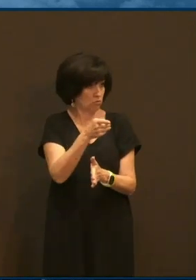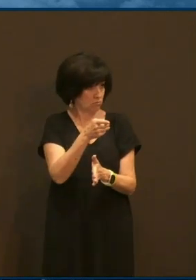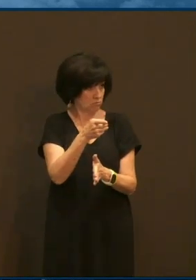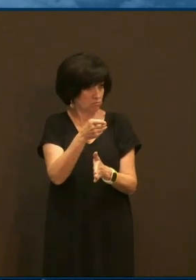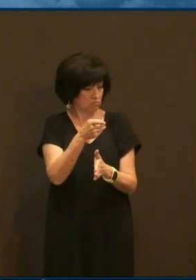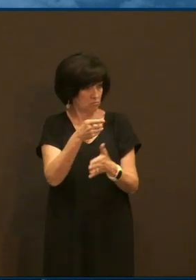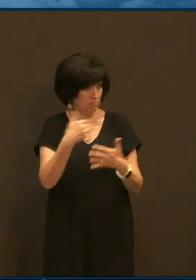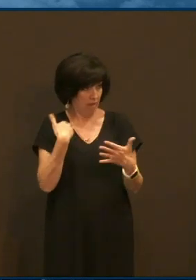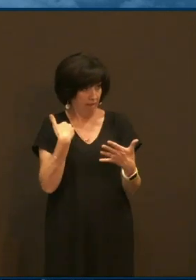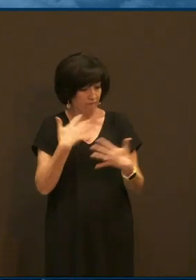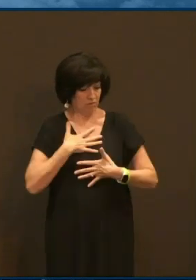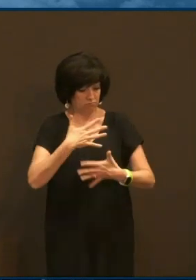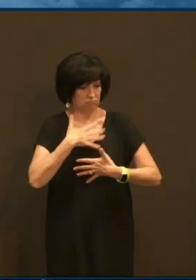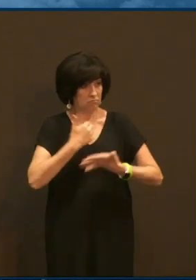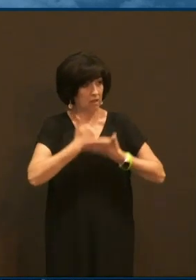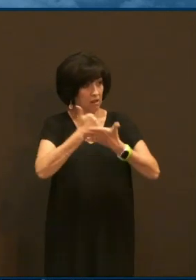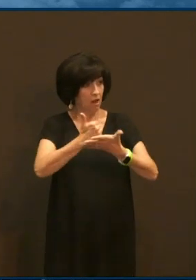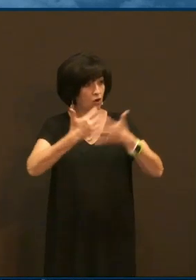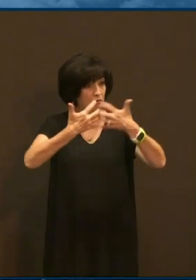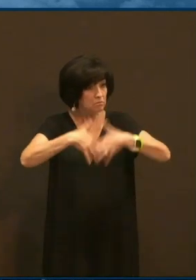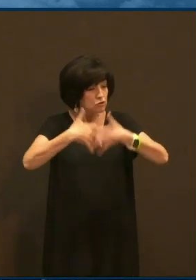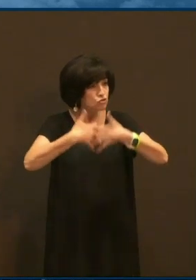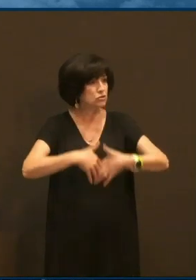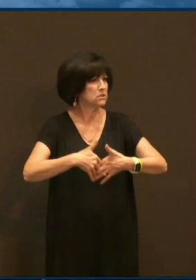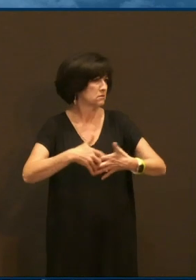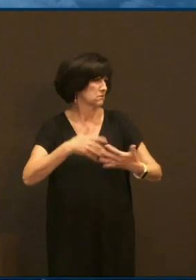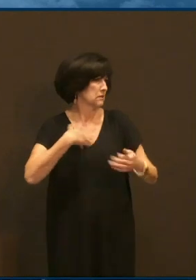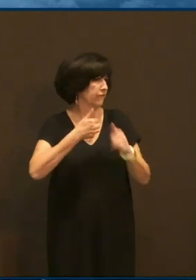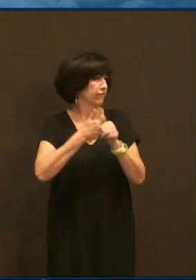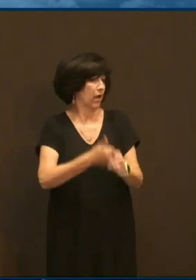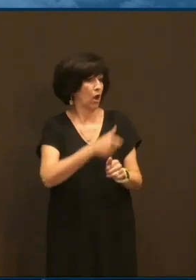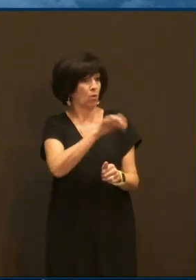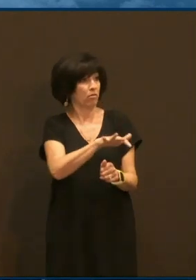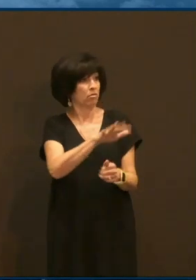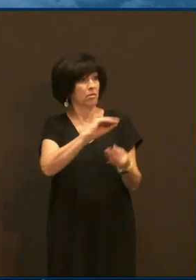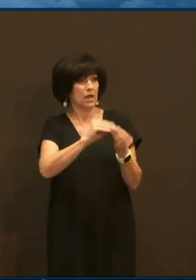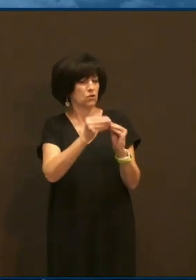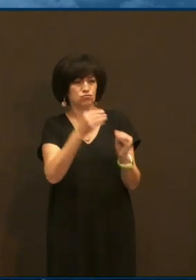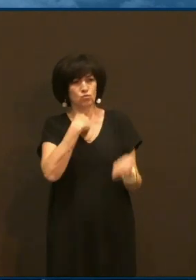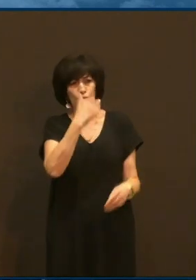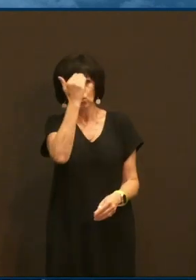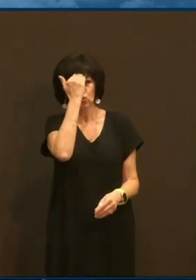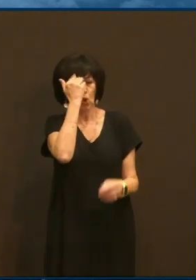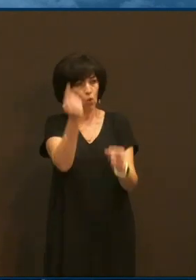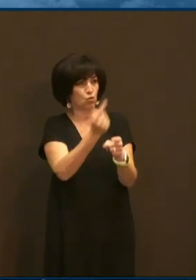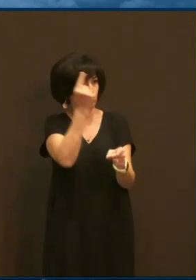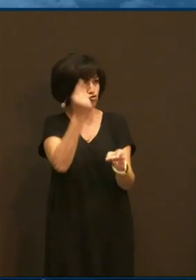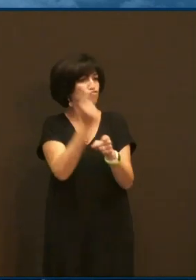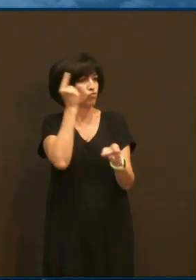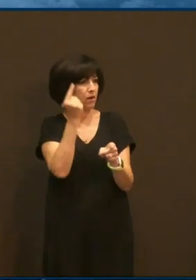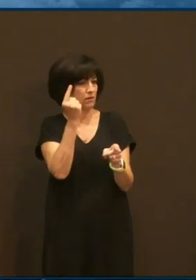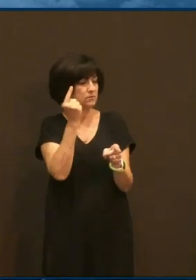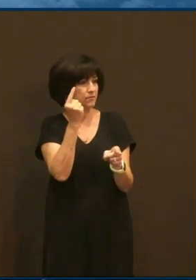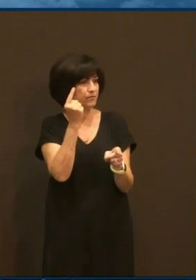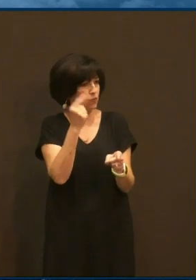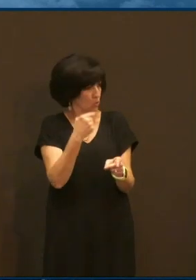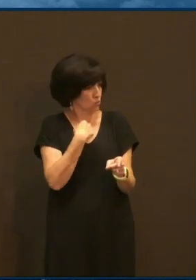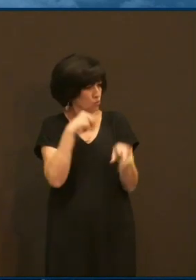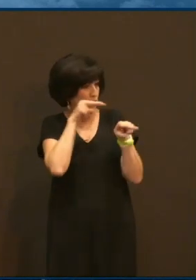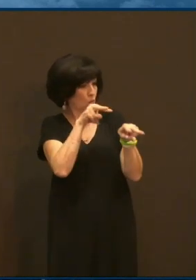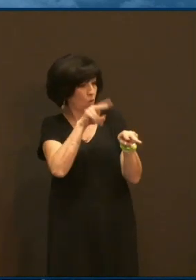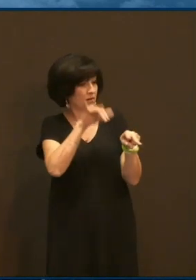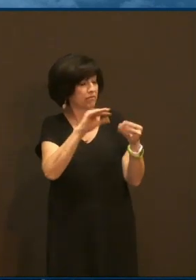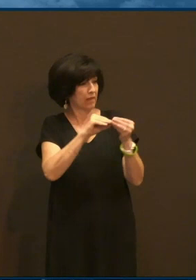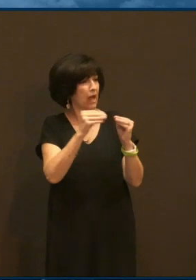real data, and it's up to date by day. And that was really that 14-day interval of decline that we were looking